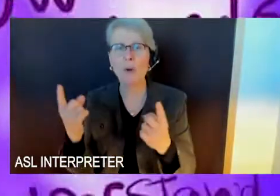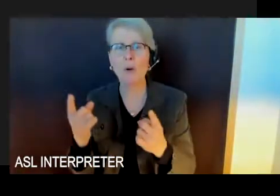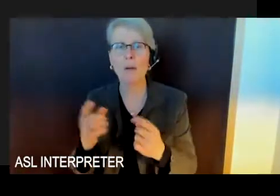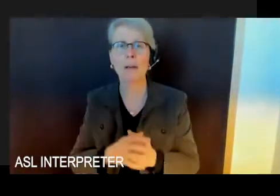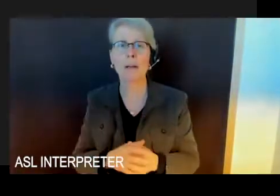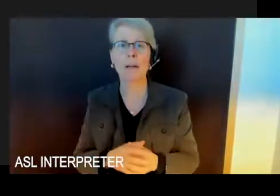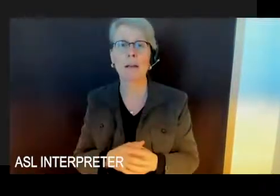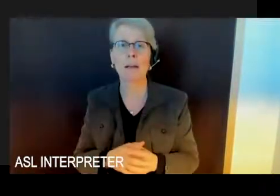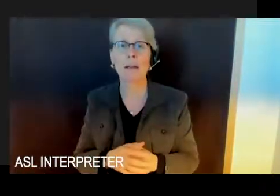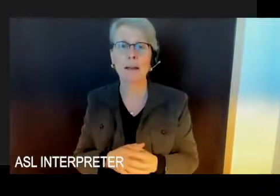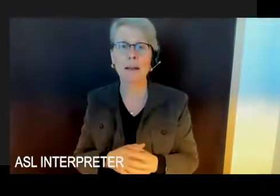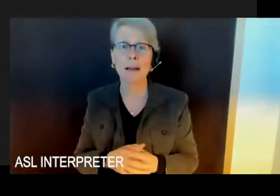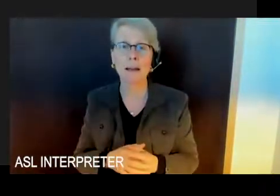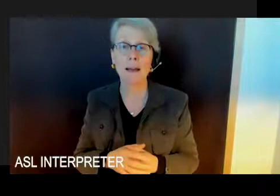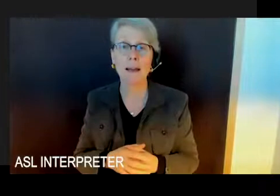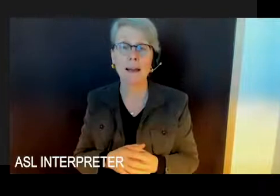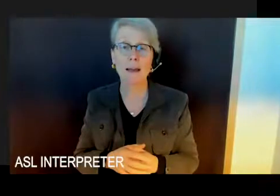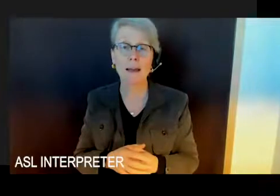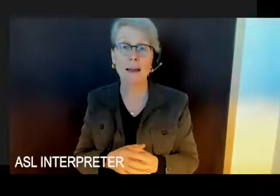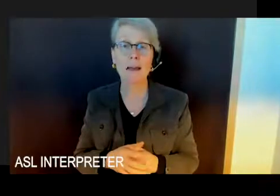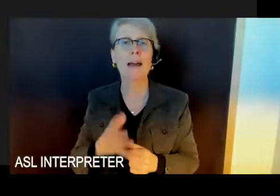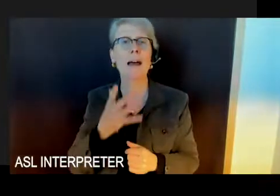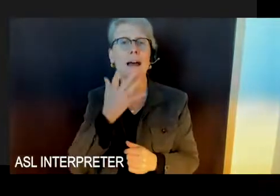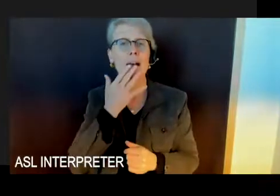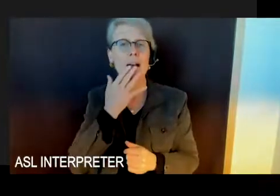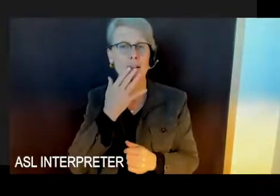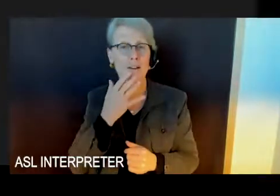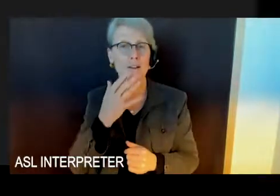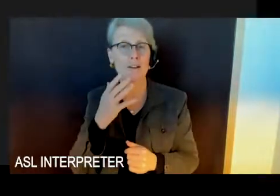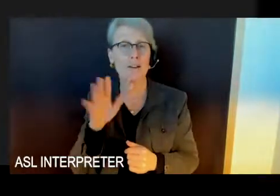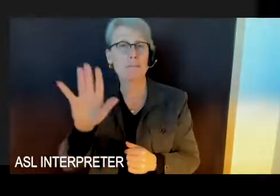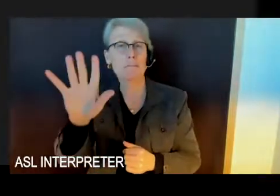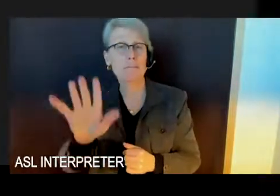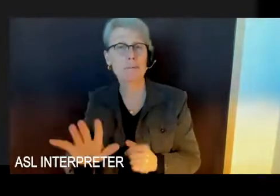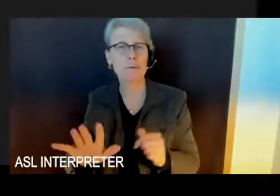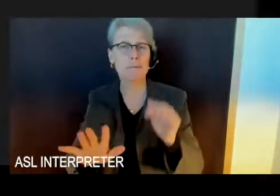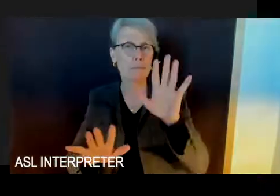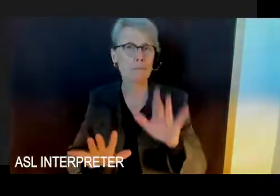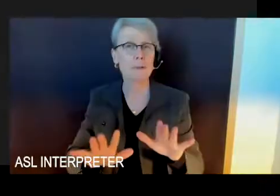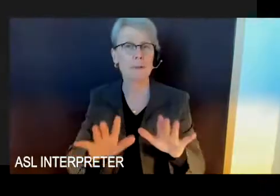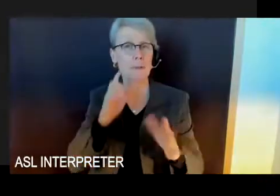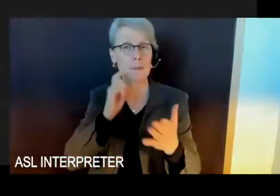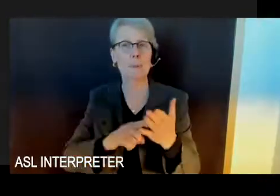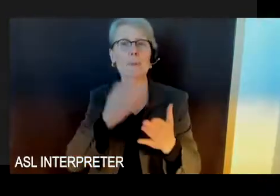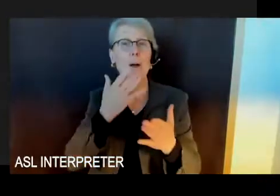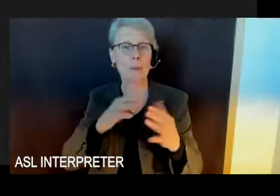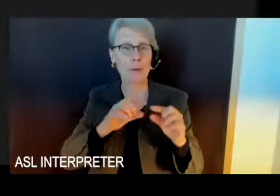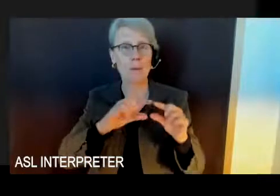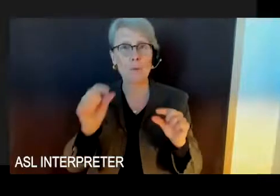far. And I did that to make it color coded so you can see which is the